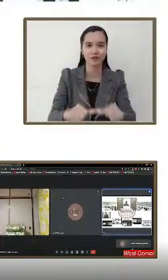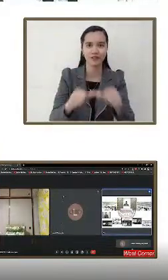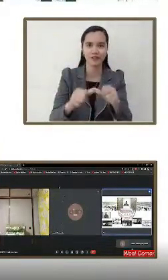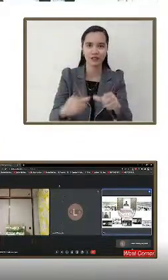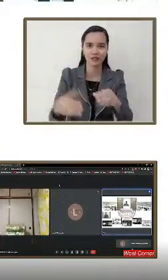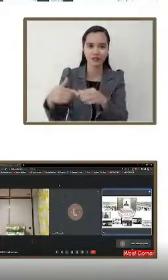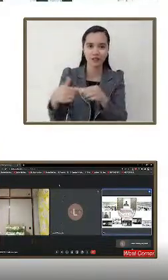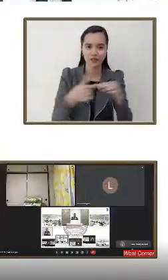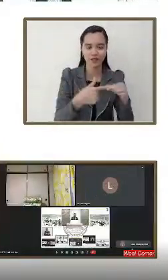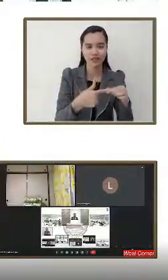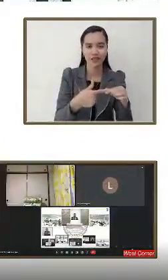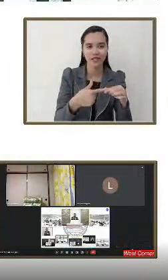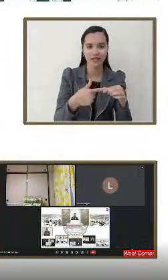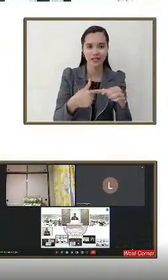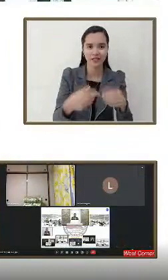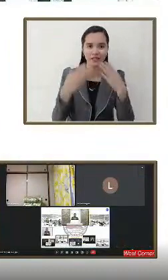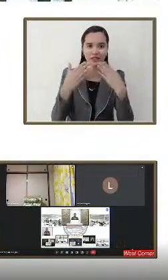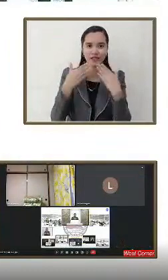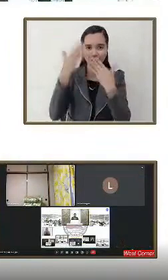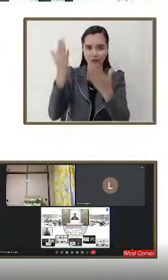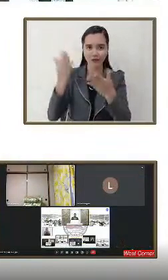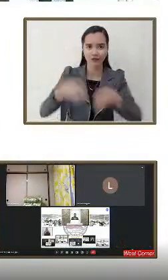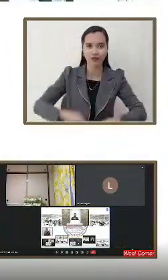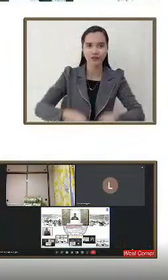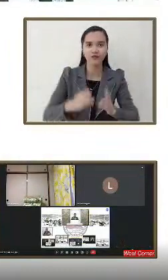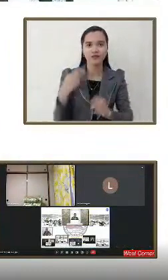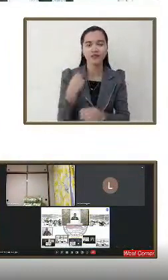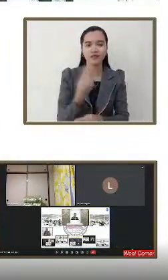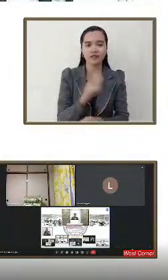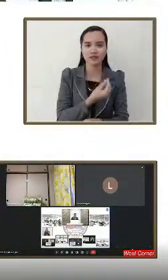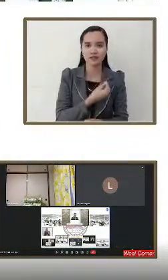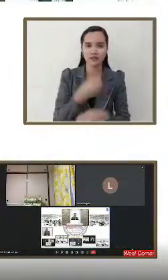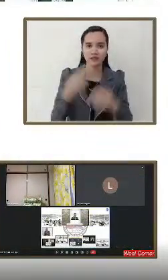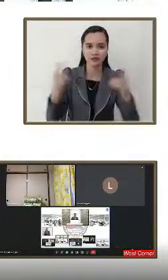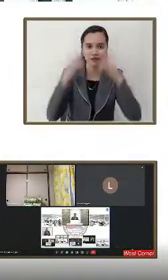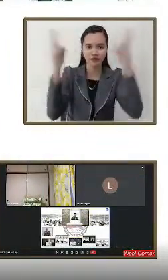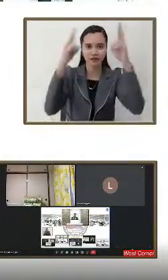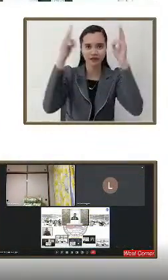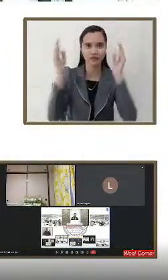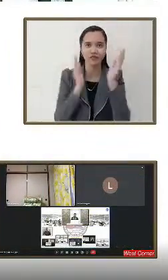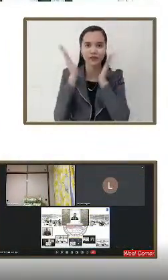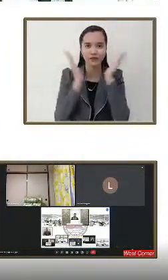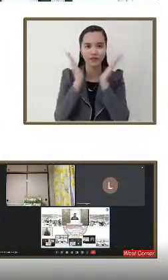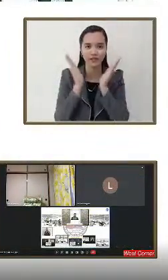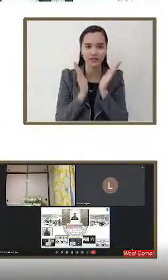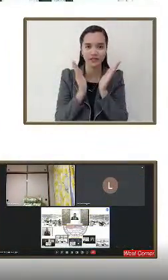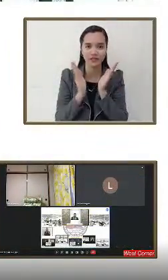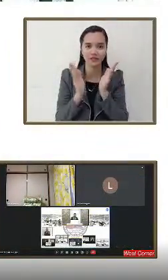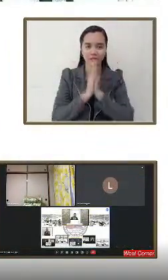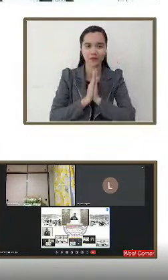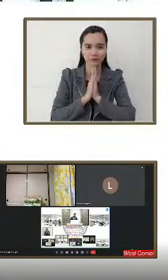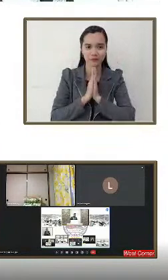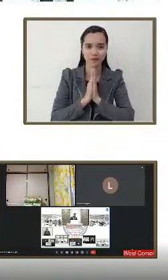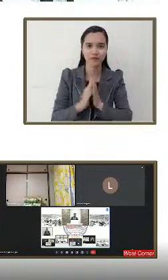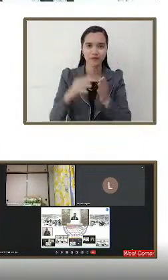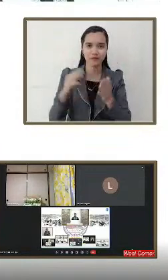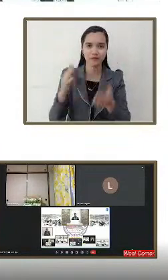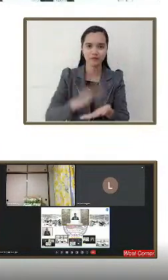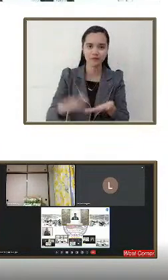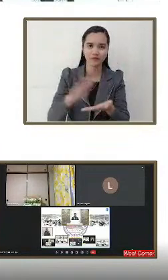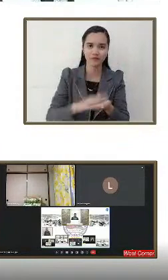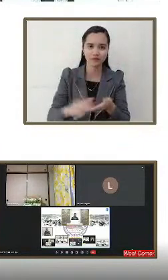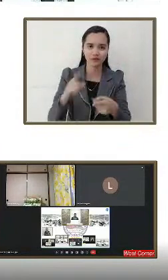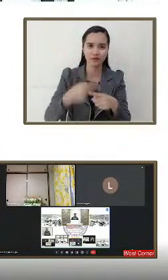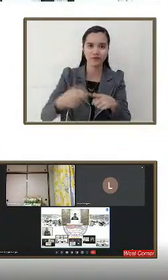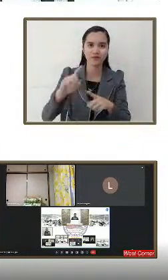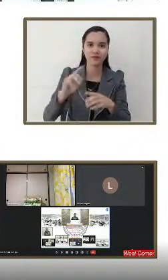Panginoon. Thank you for allowing us to have another Hallelujah worship service. And we're asking, O God, to please cleanse us from all unrighteousness and